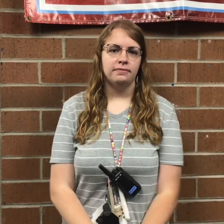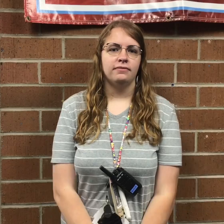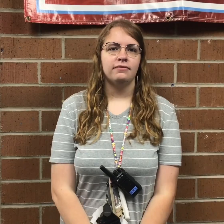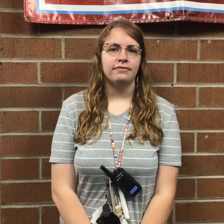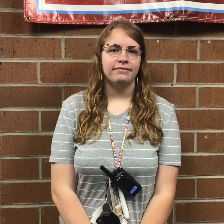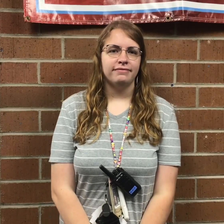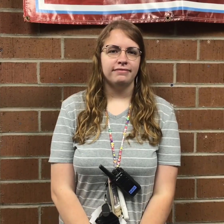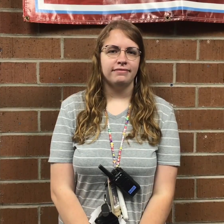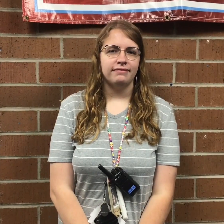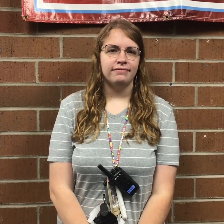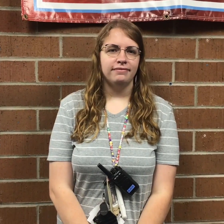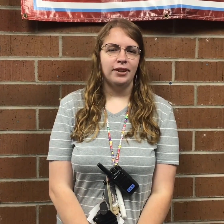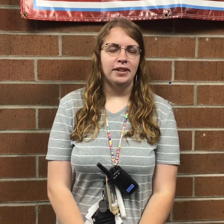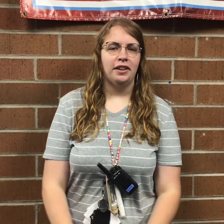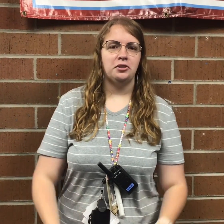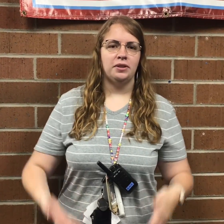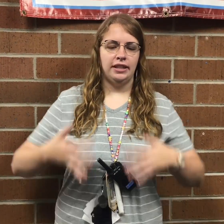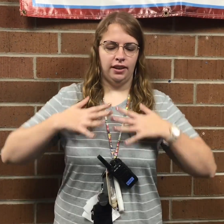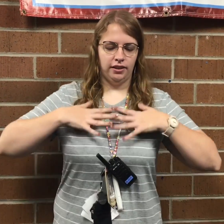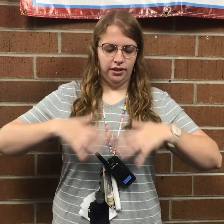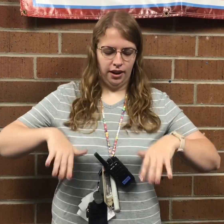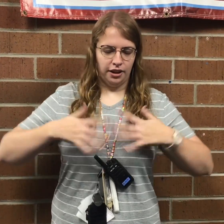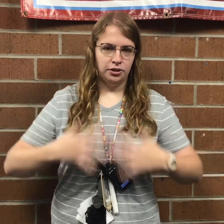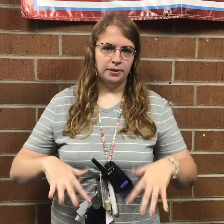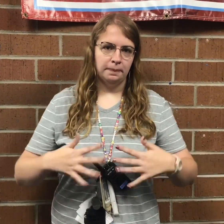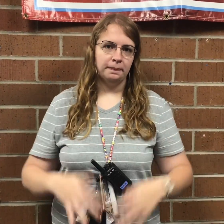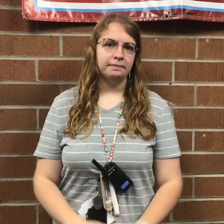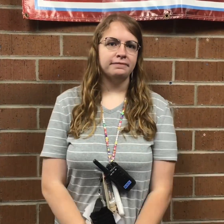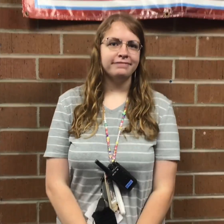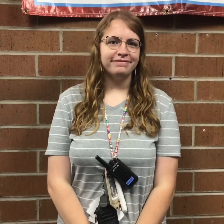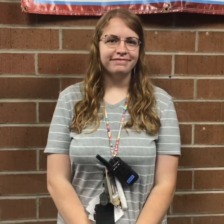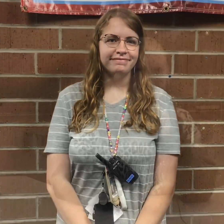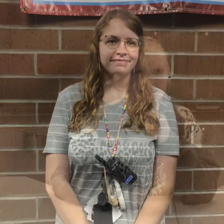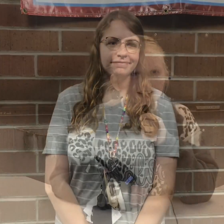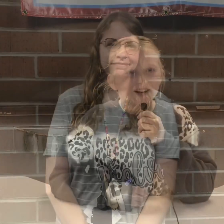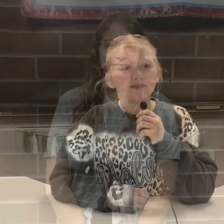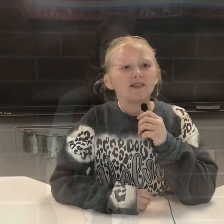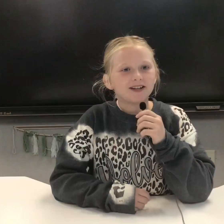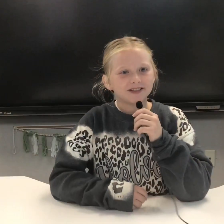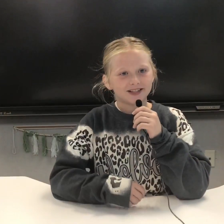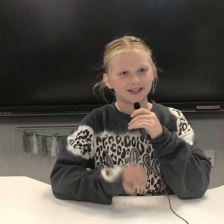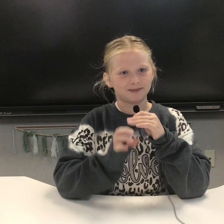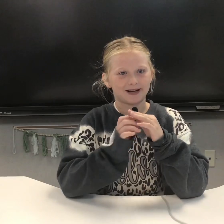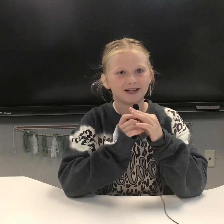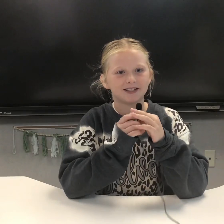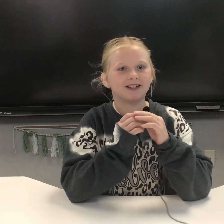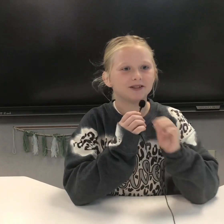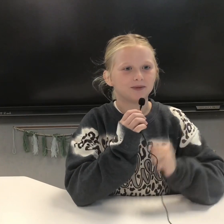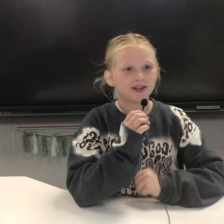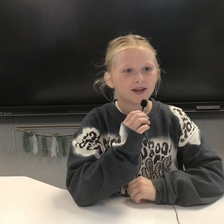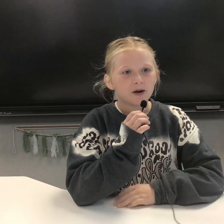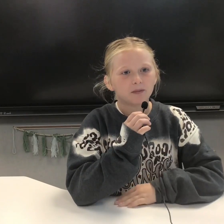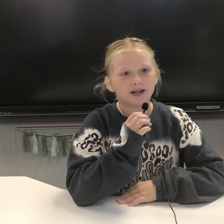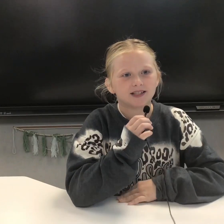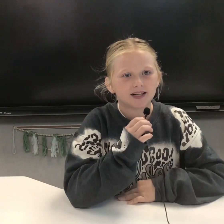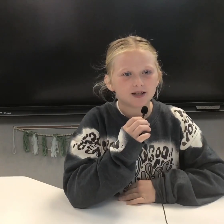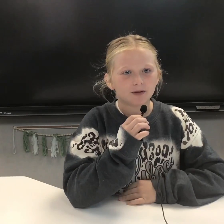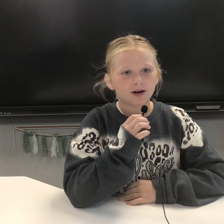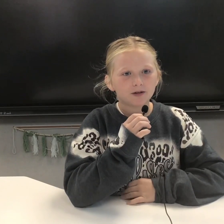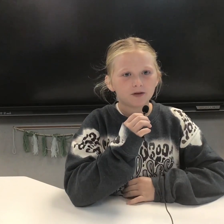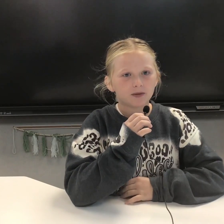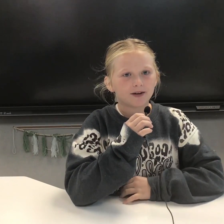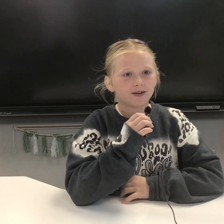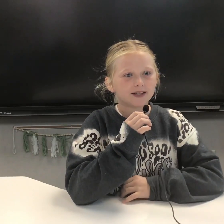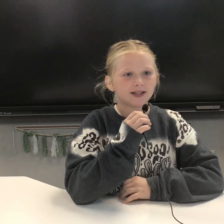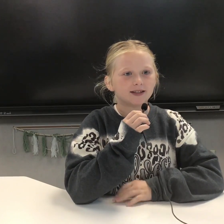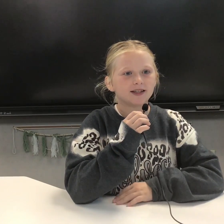costume. Now let's do it together. Costume. Today for lunch is mac and cheese with breadstick.